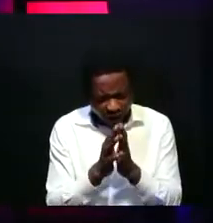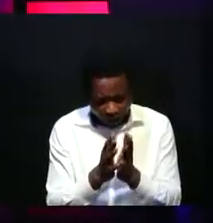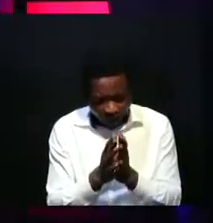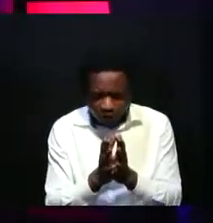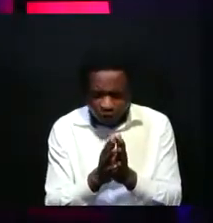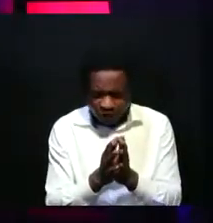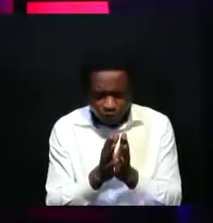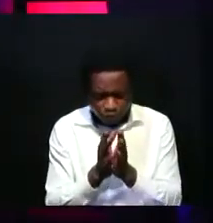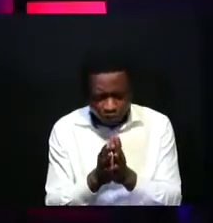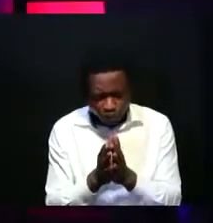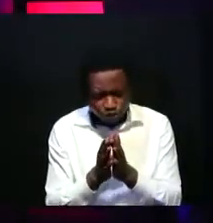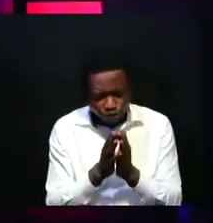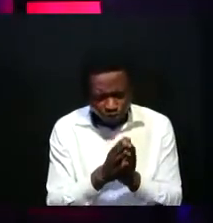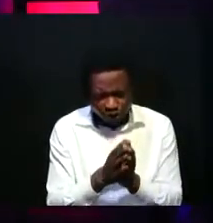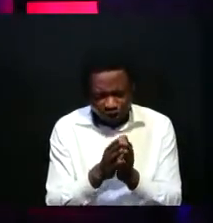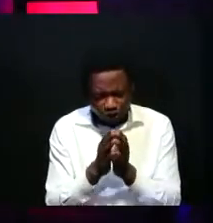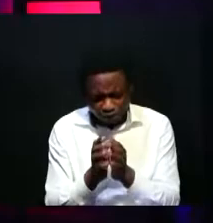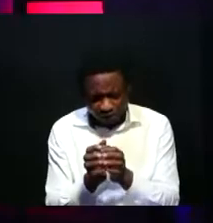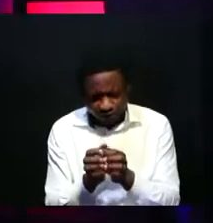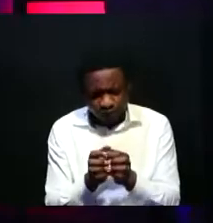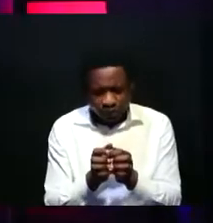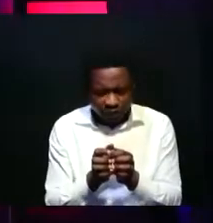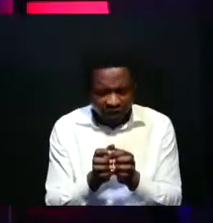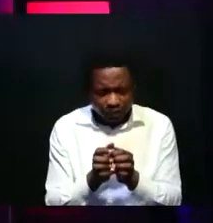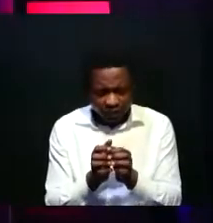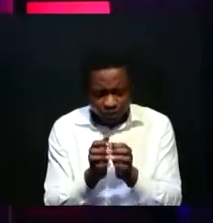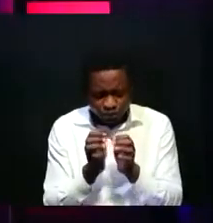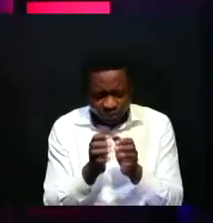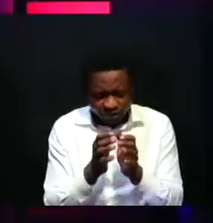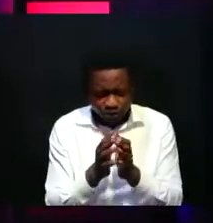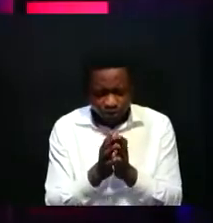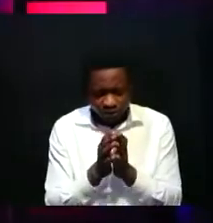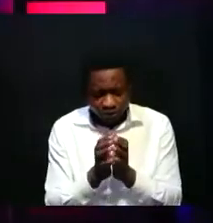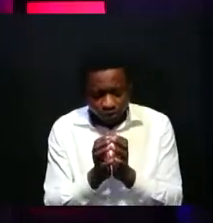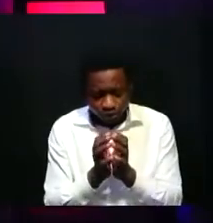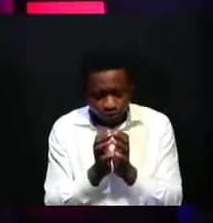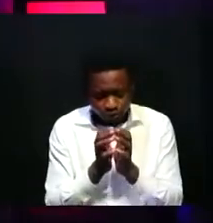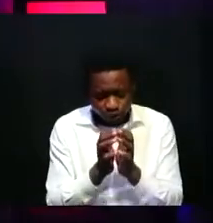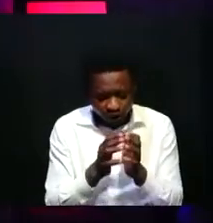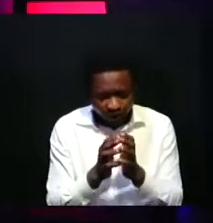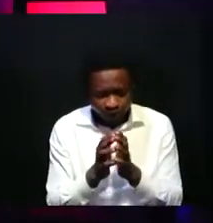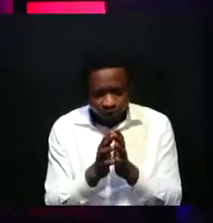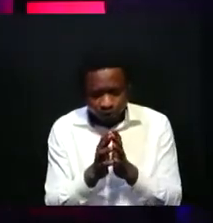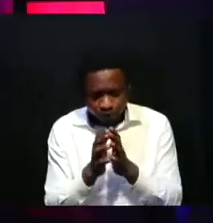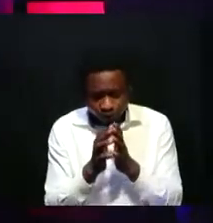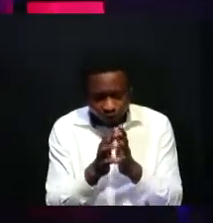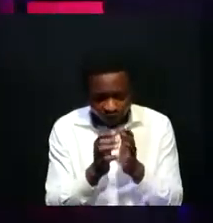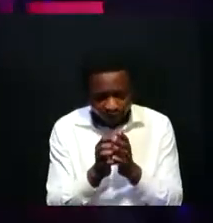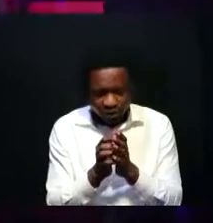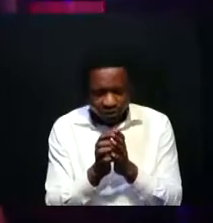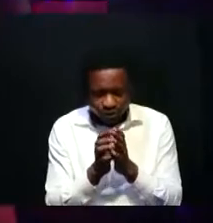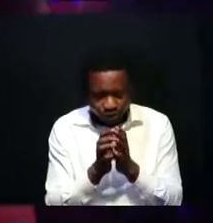the homes, oh God, with disunity and confusion. Let there be restoration. Let this difficult children, oh